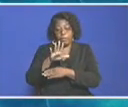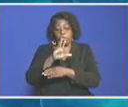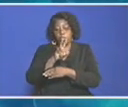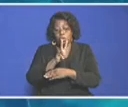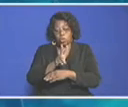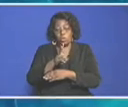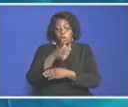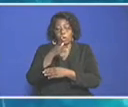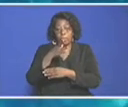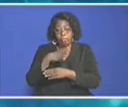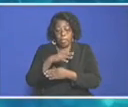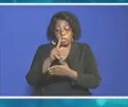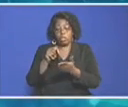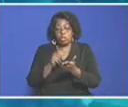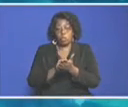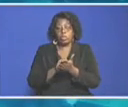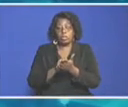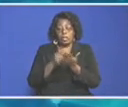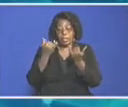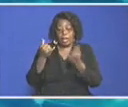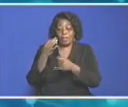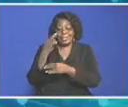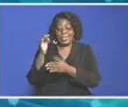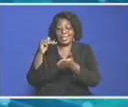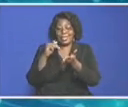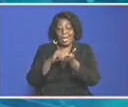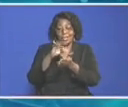bringing the nationwide total now to